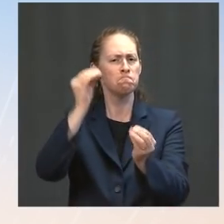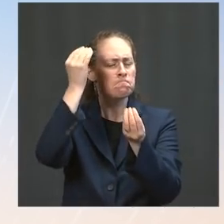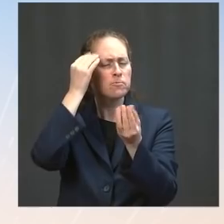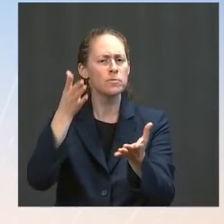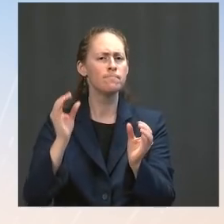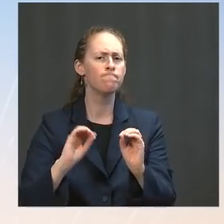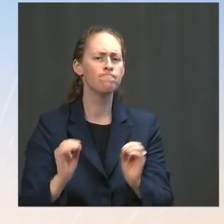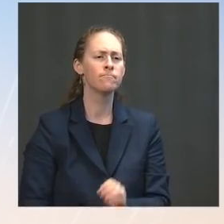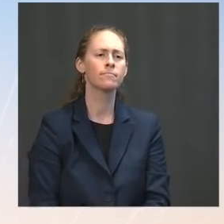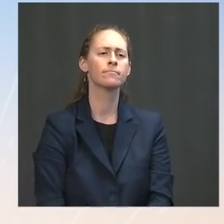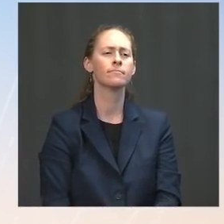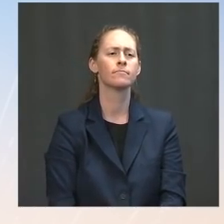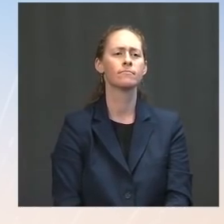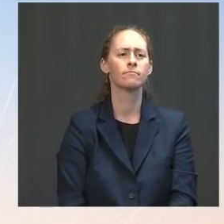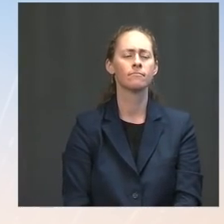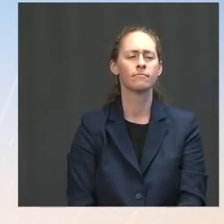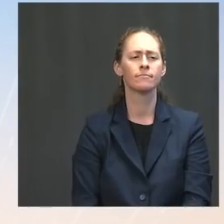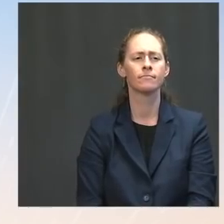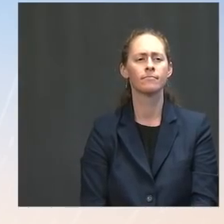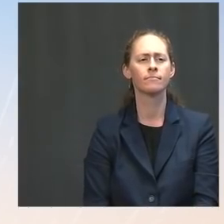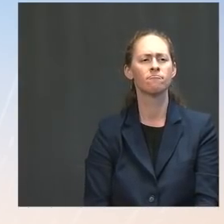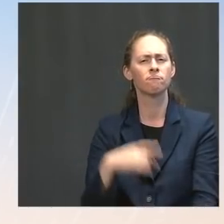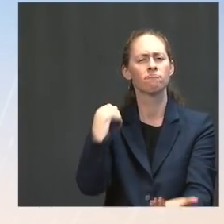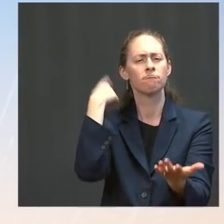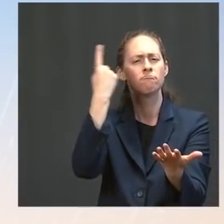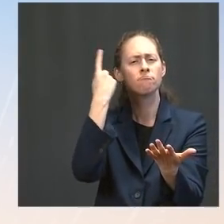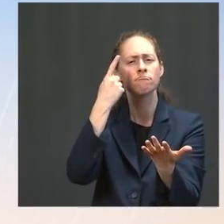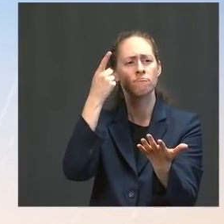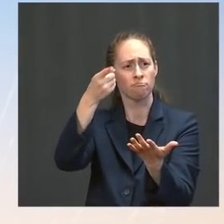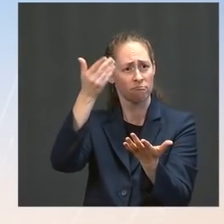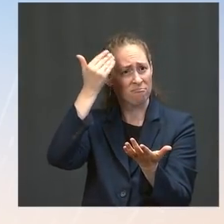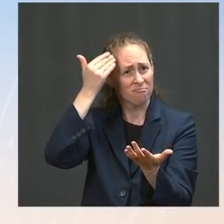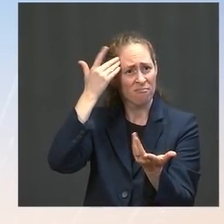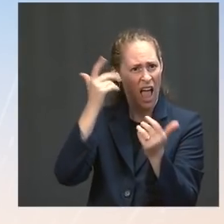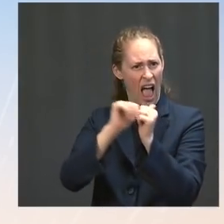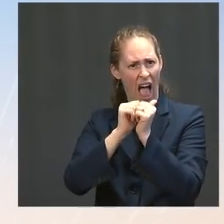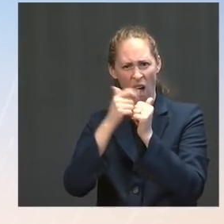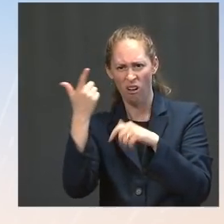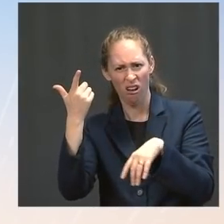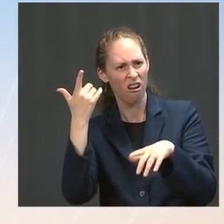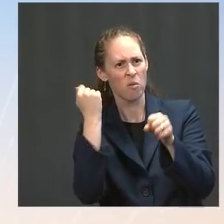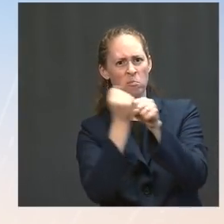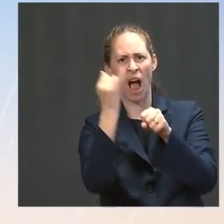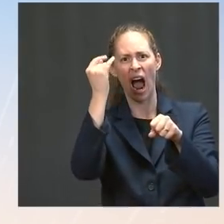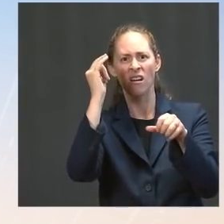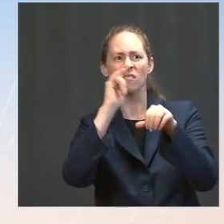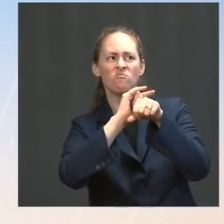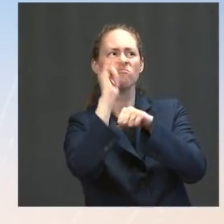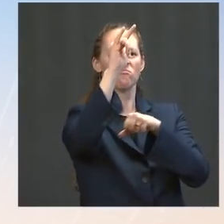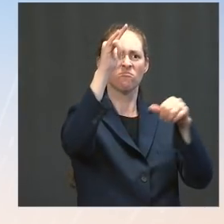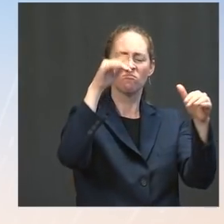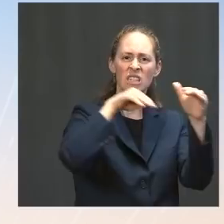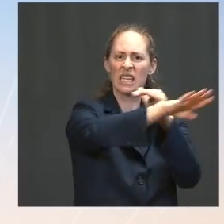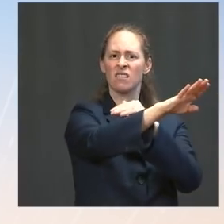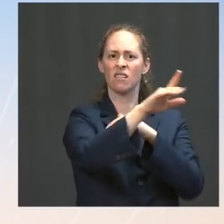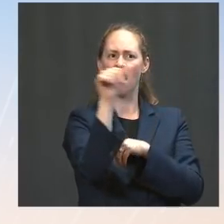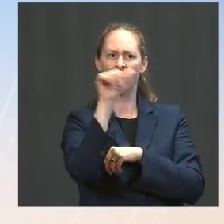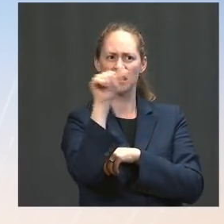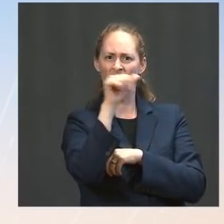for many of these Afghans, this is their home. And yes, they are dual citizens. Yes, it is absolutely our